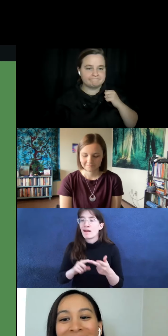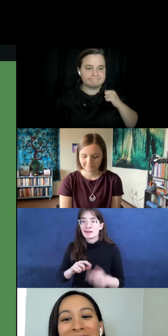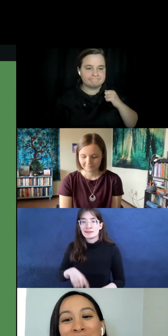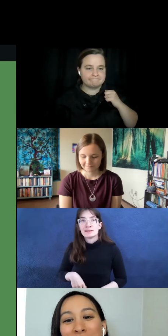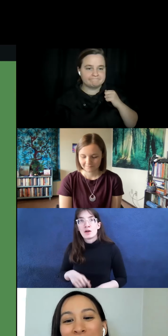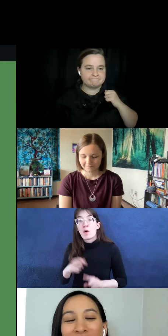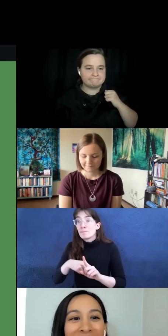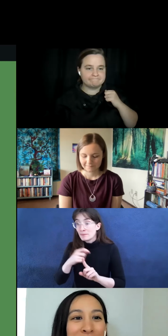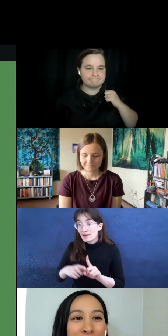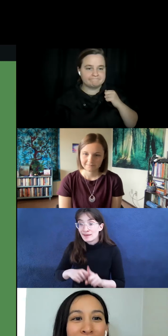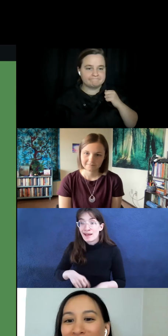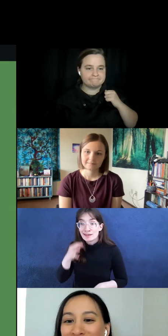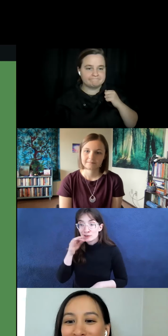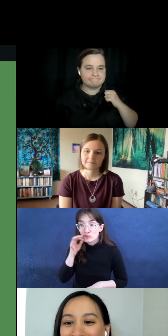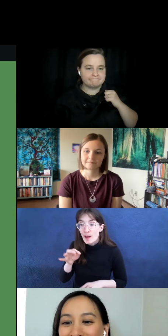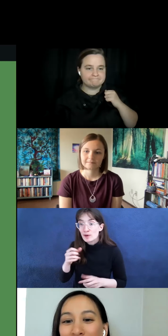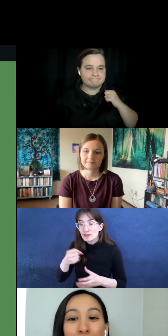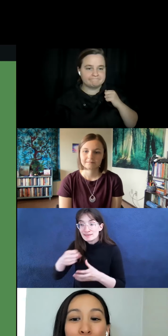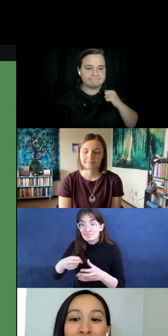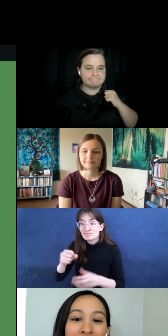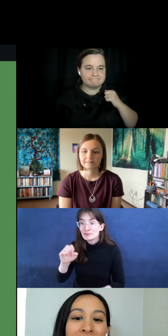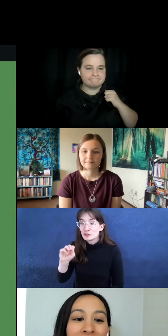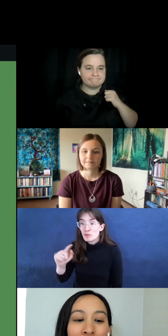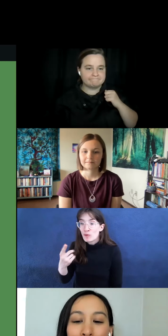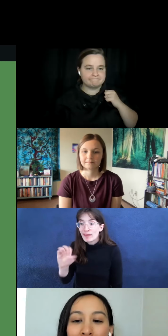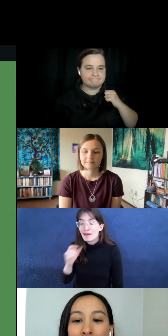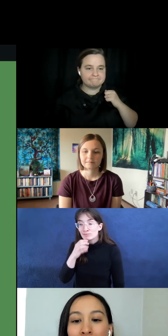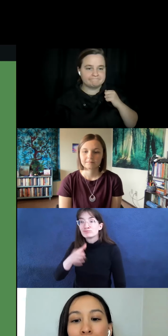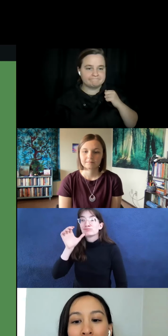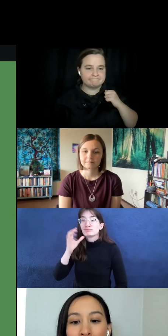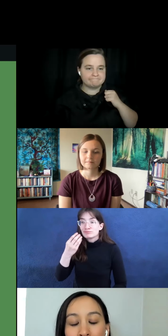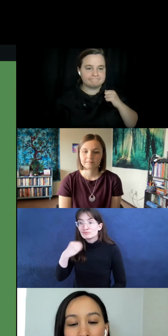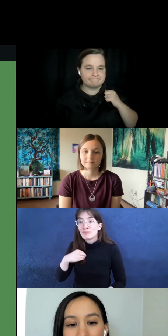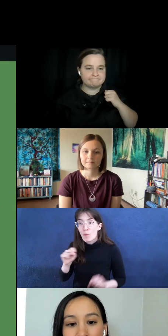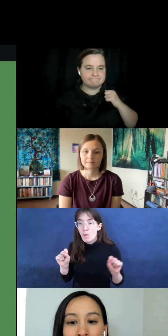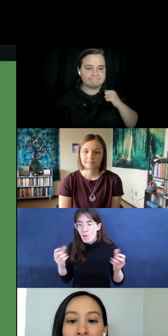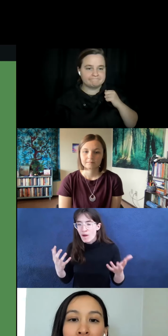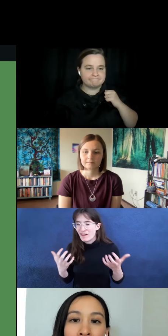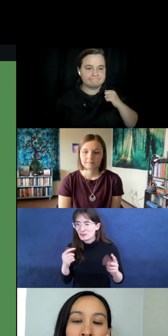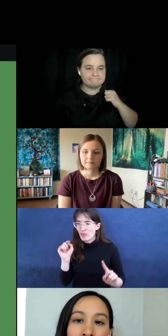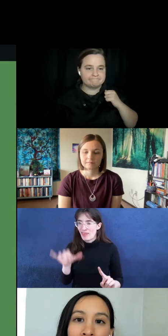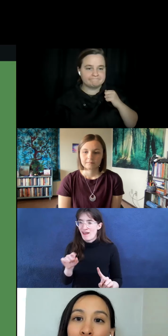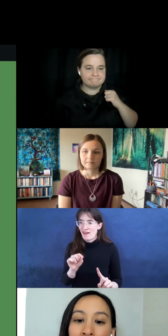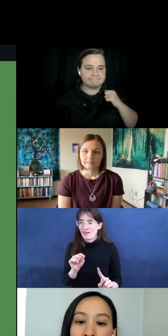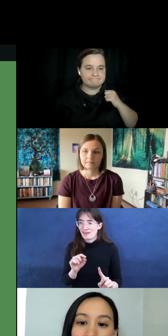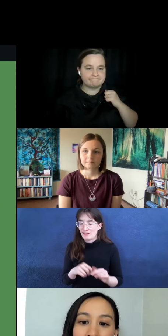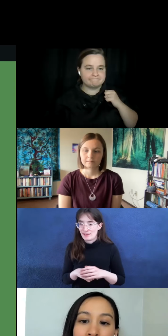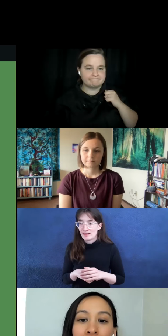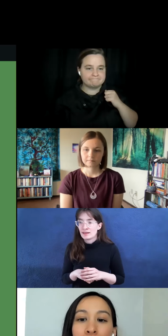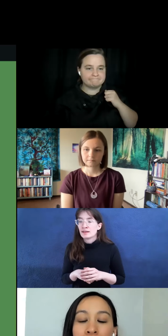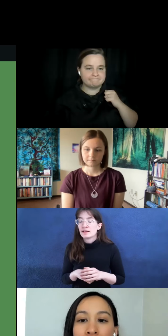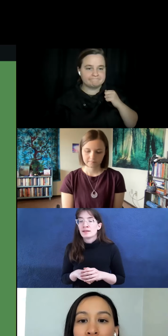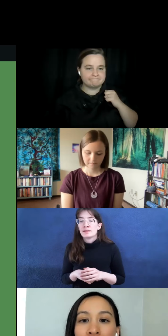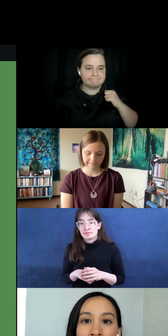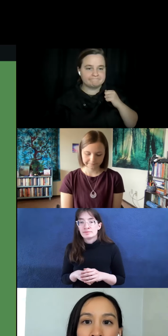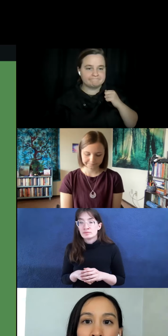smoothie. It's our emotions, so that bottom up aspects. And within